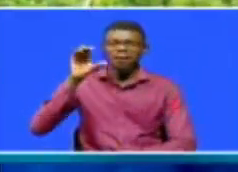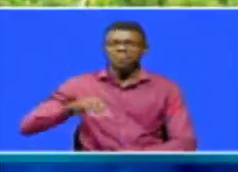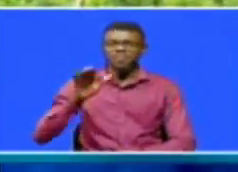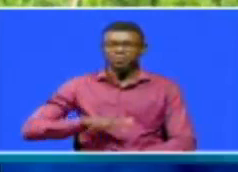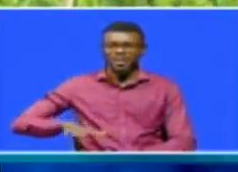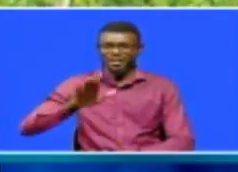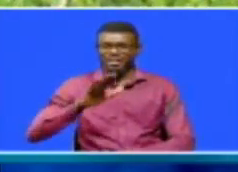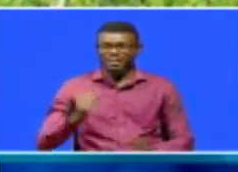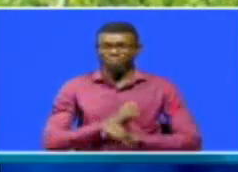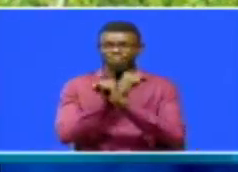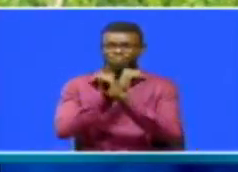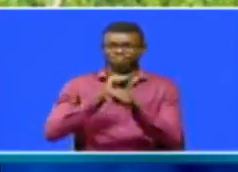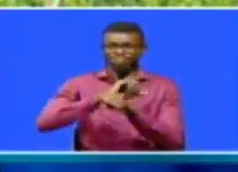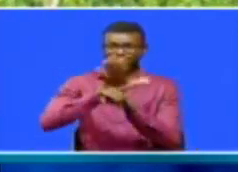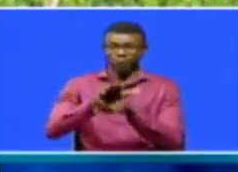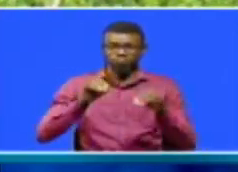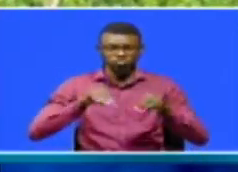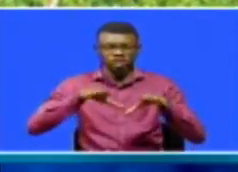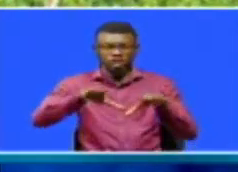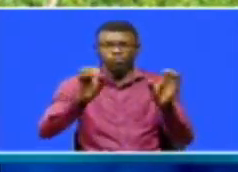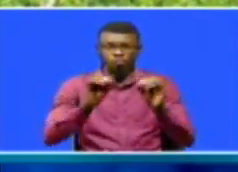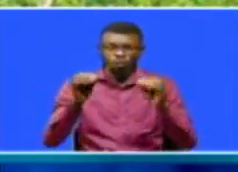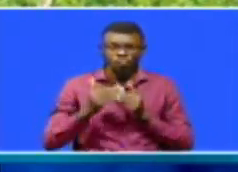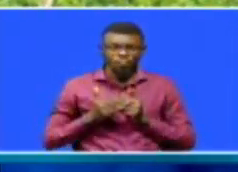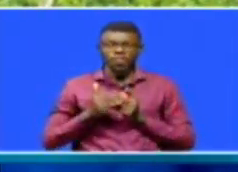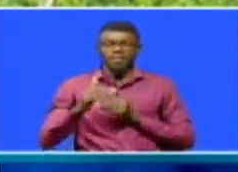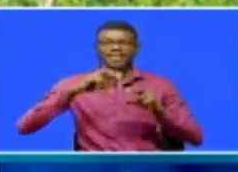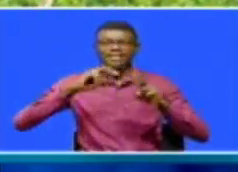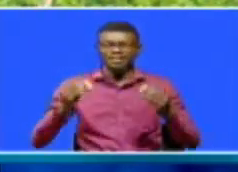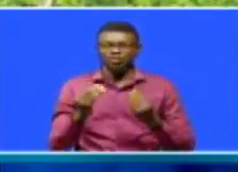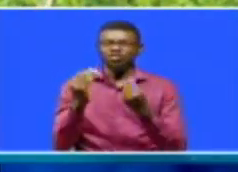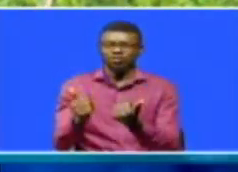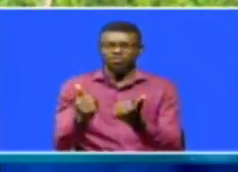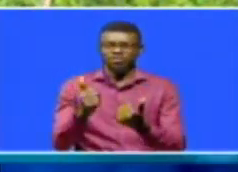spread of COVID-19 as we look for long-term measures, end quote.